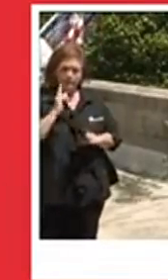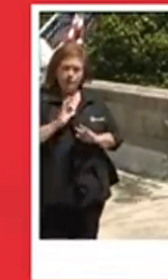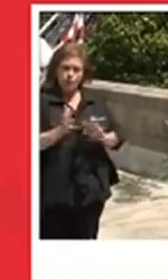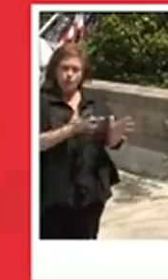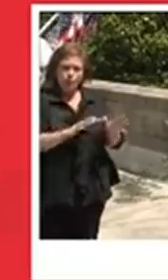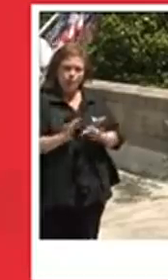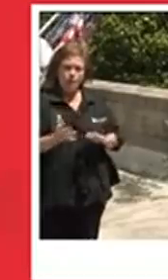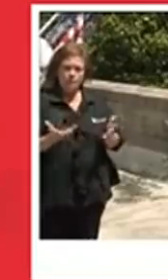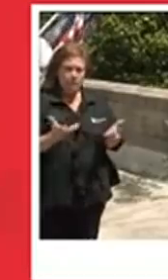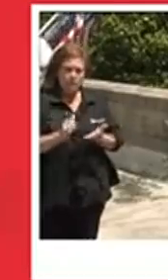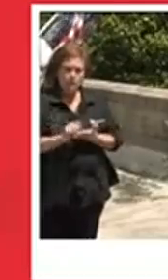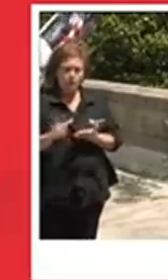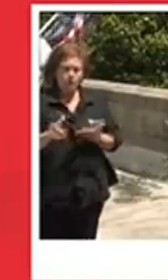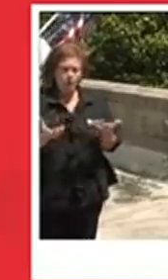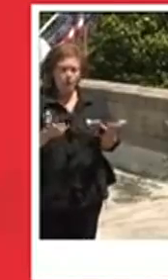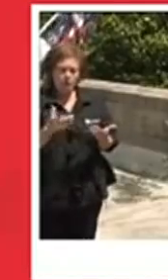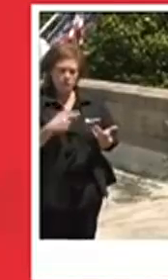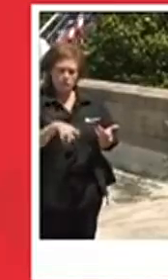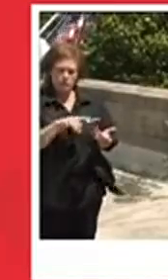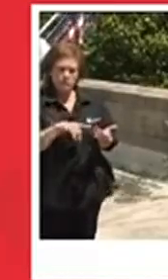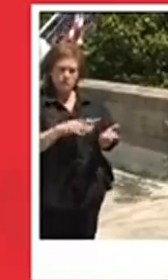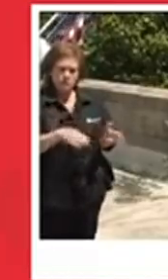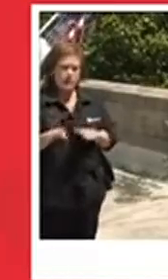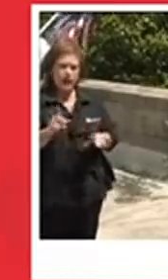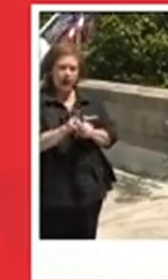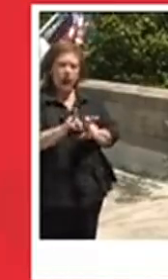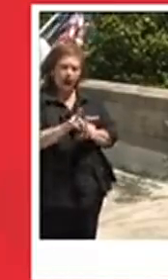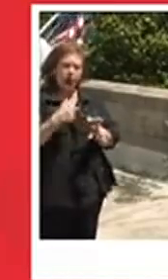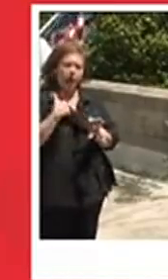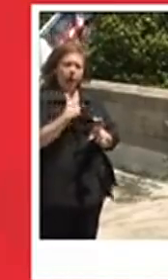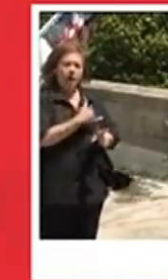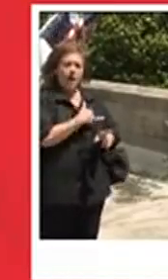pretty much it, you know, be as prepared as we are.